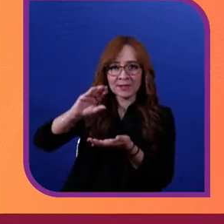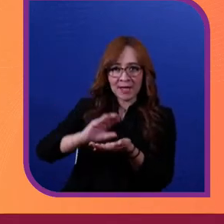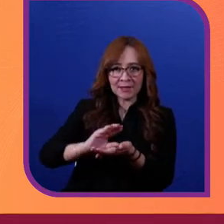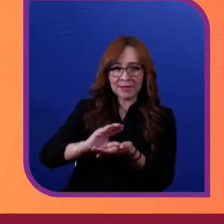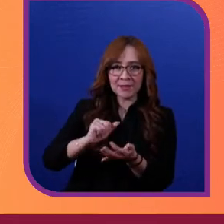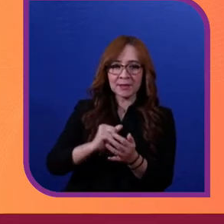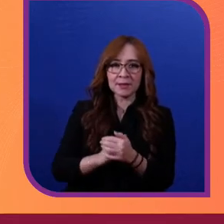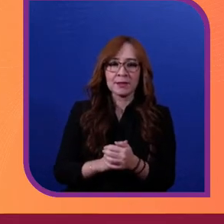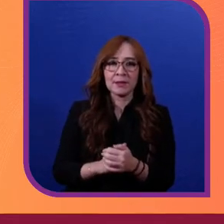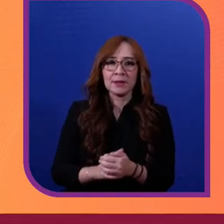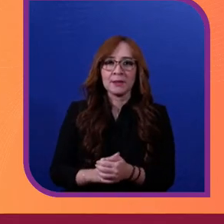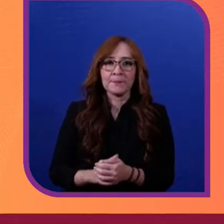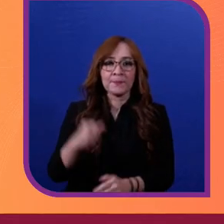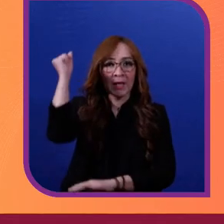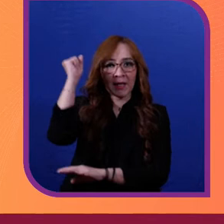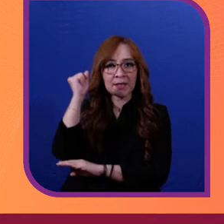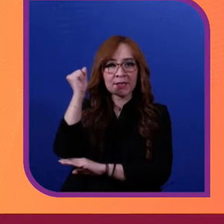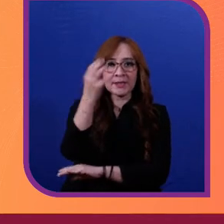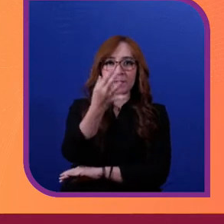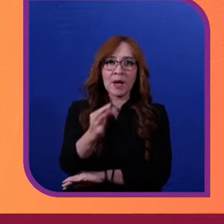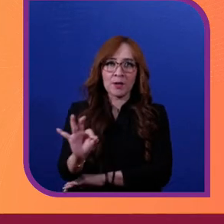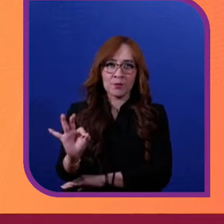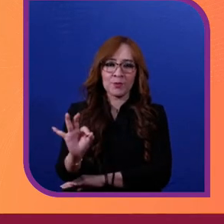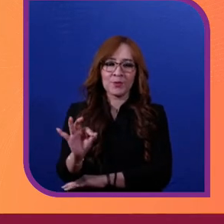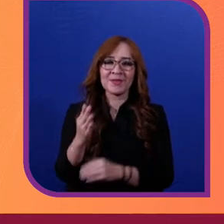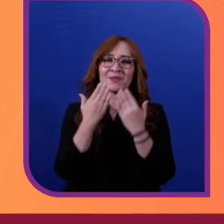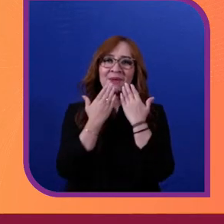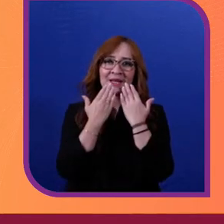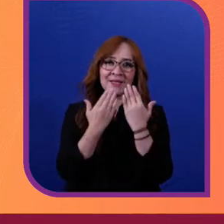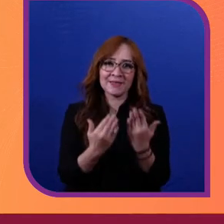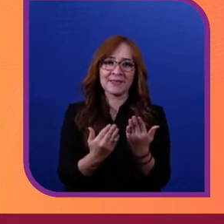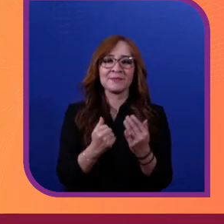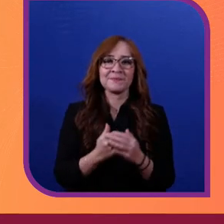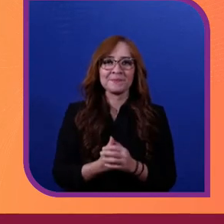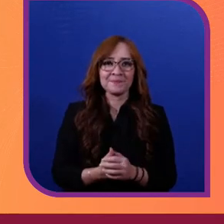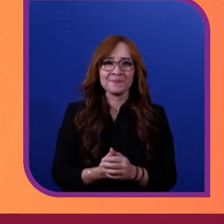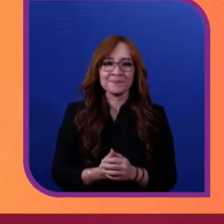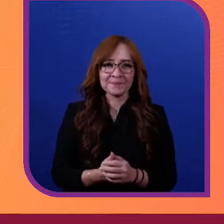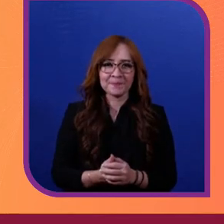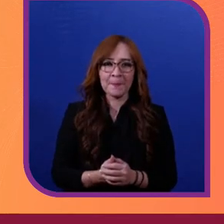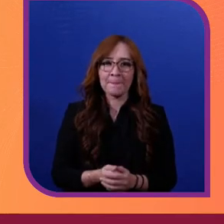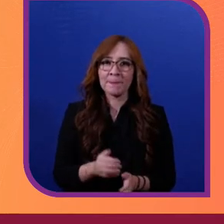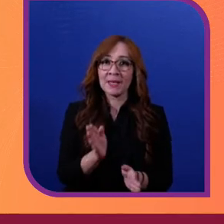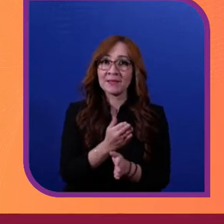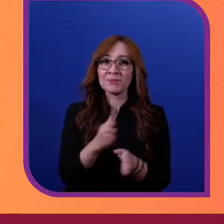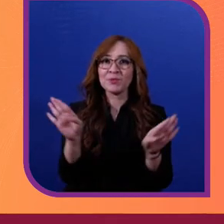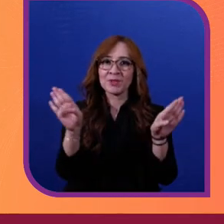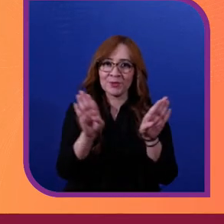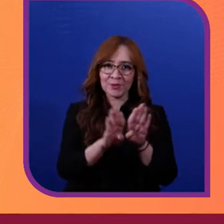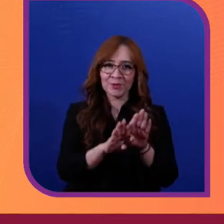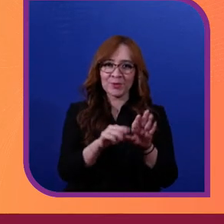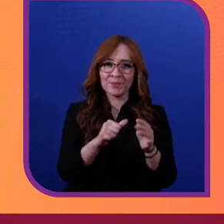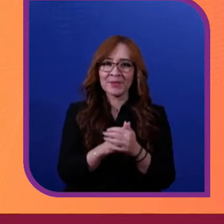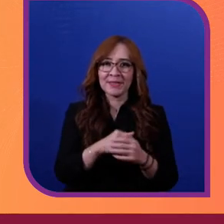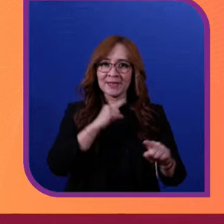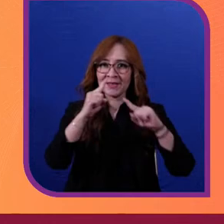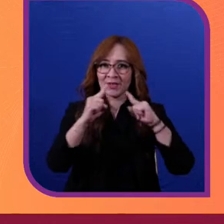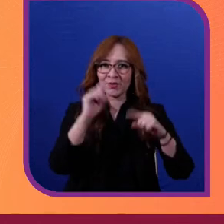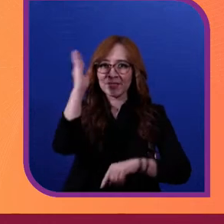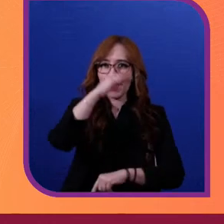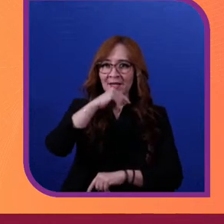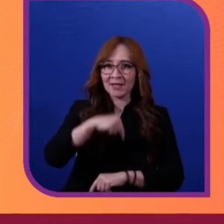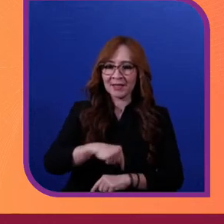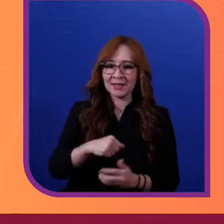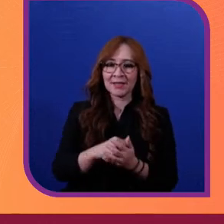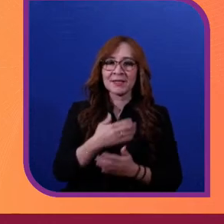Edwin Distinguish Castle dicentang techcrunch sensor amulet uh